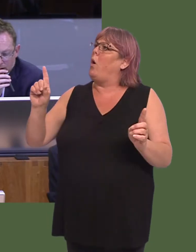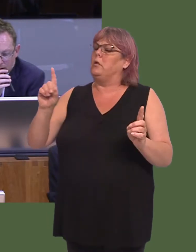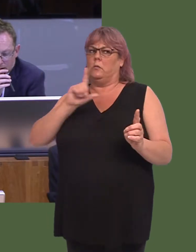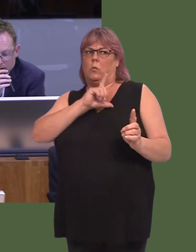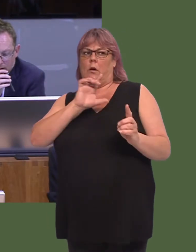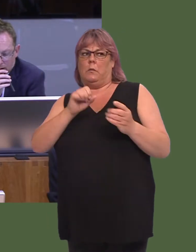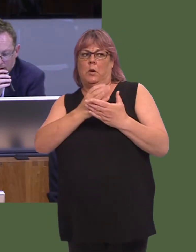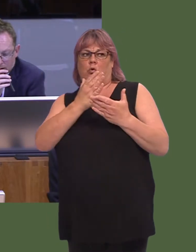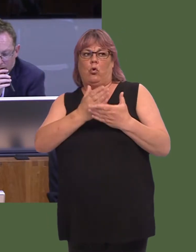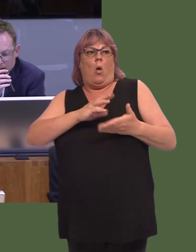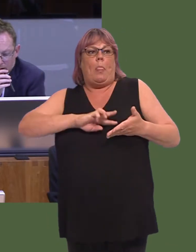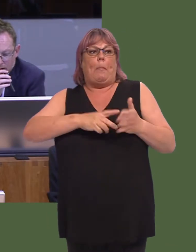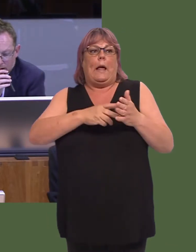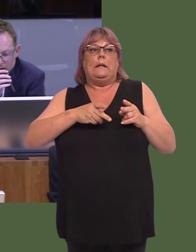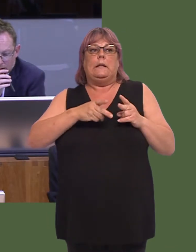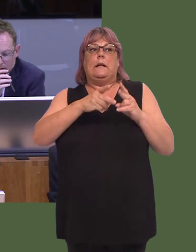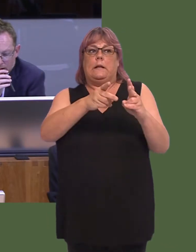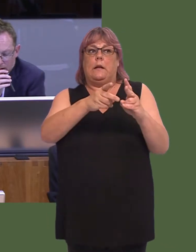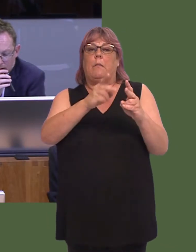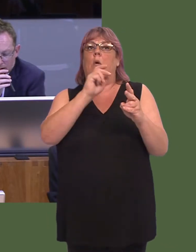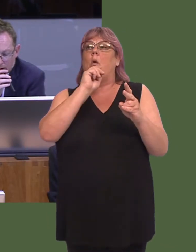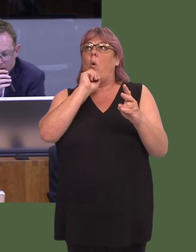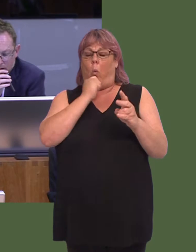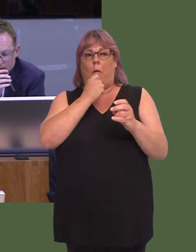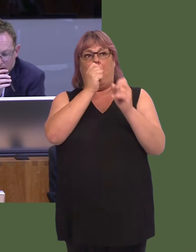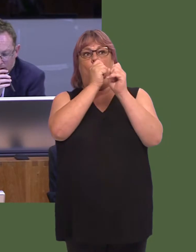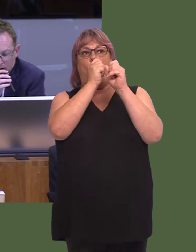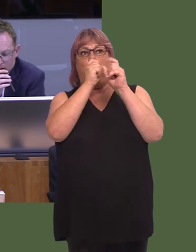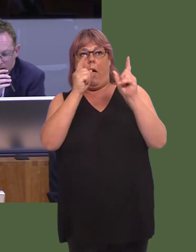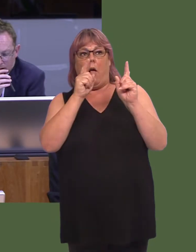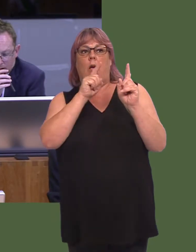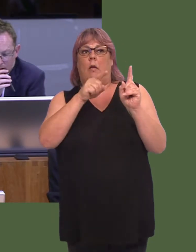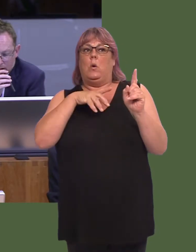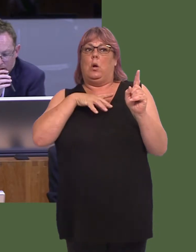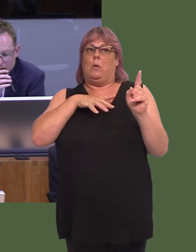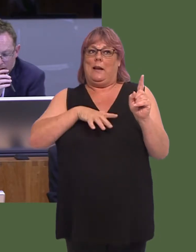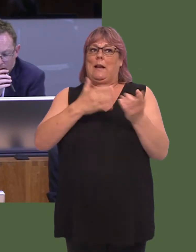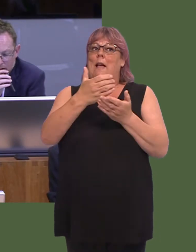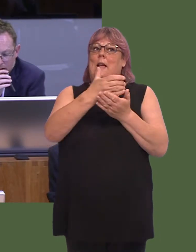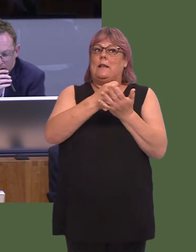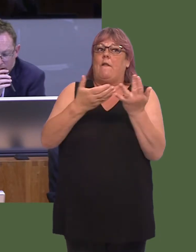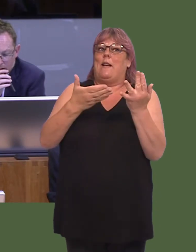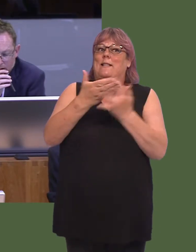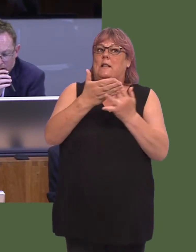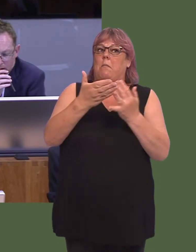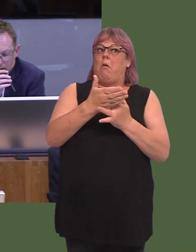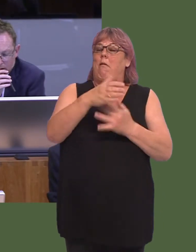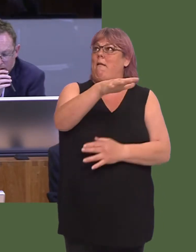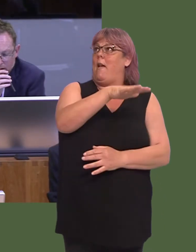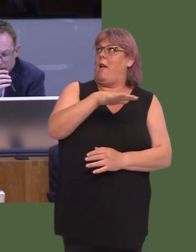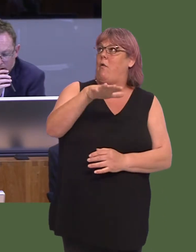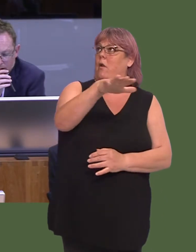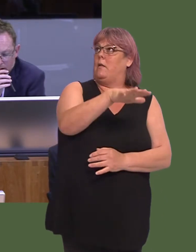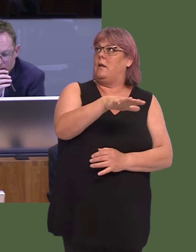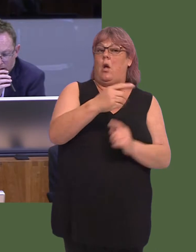ensure that the planning system in Wales takes due regard of the necessity to have safe,